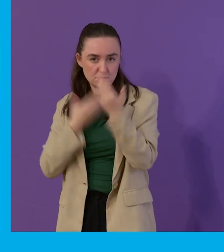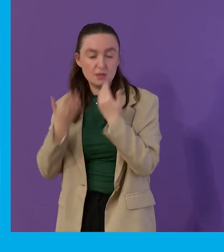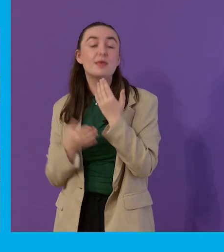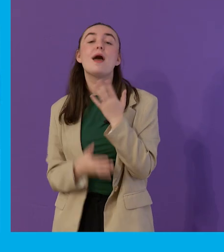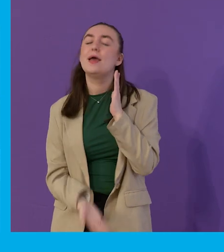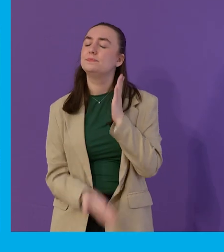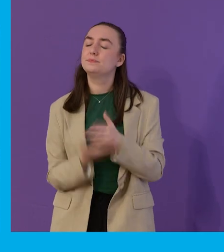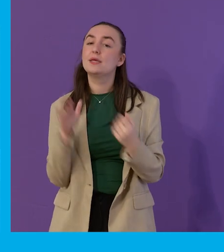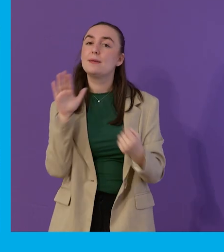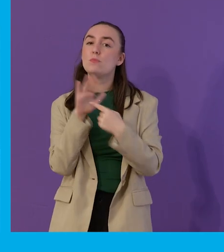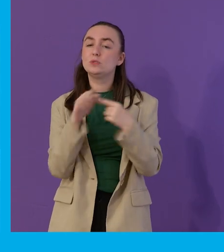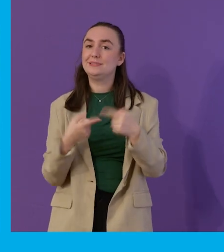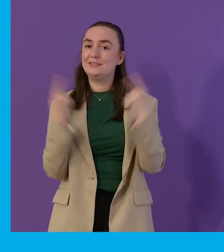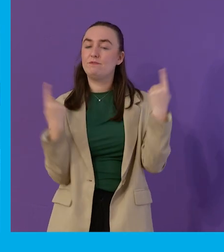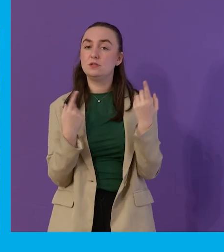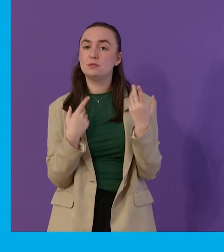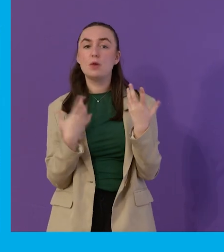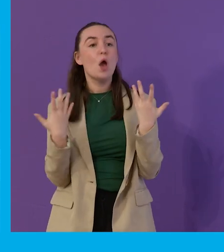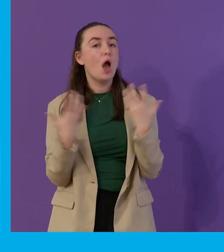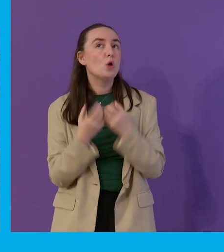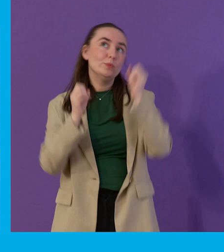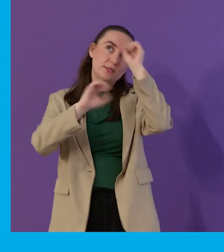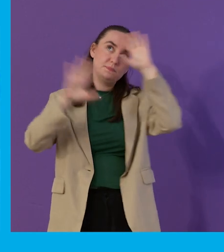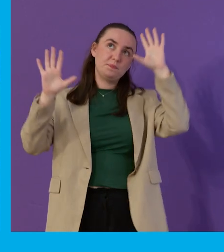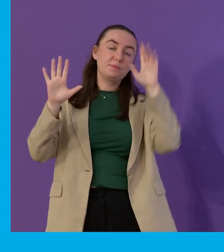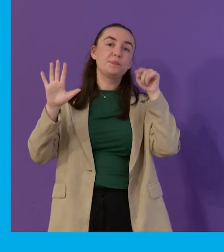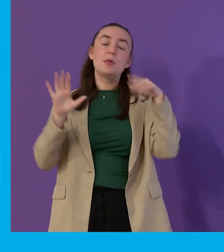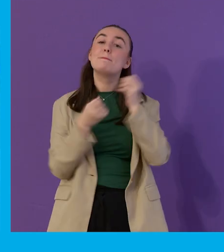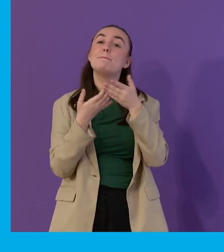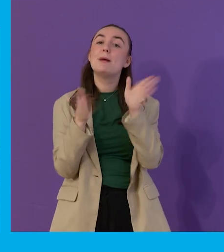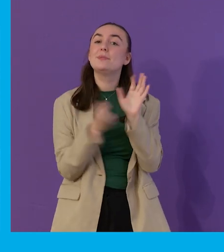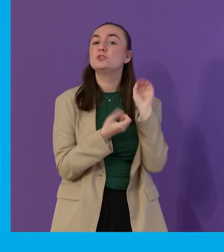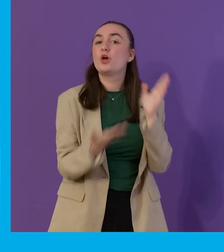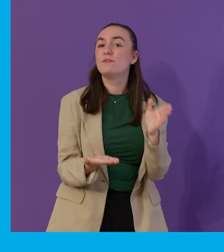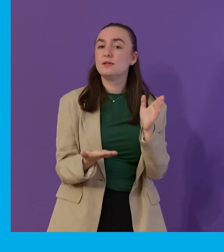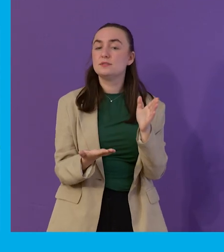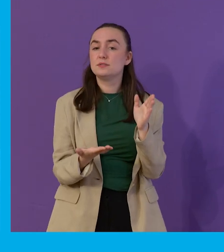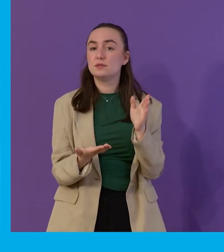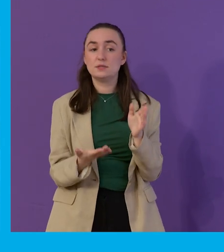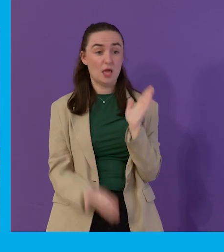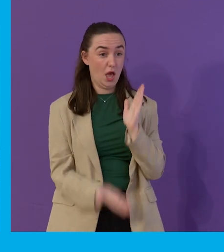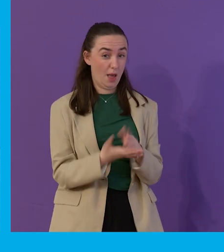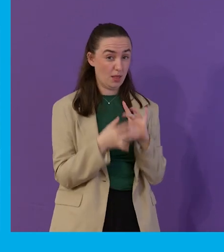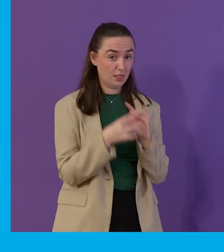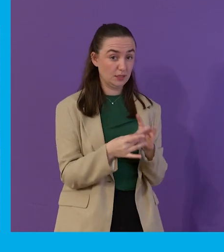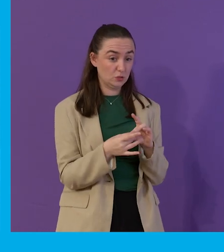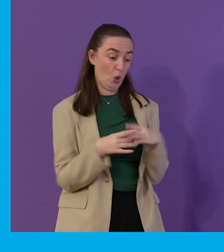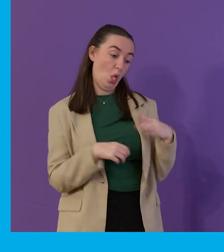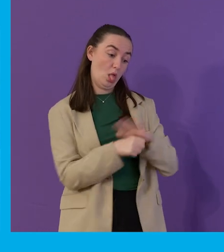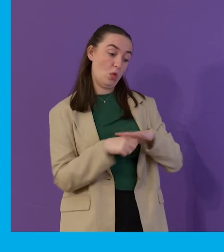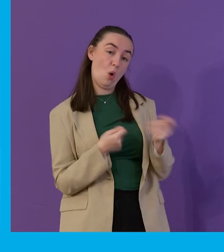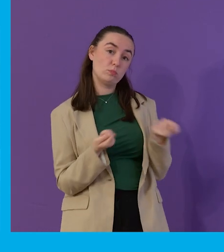distinction in how we conceptualise public services. Are they about administration, local administration of